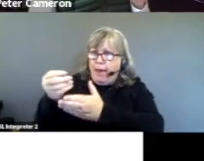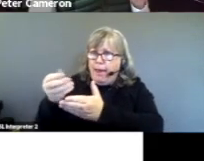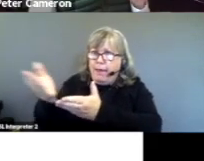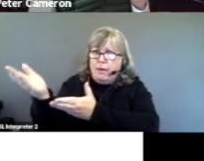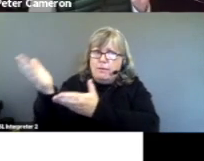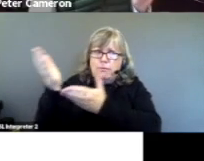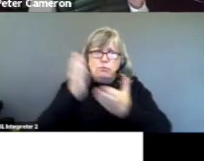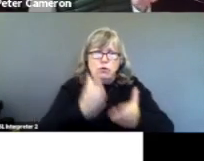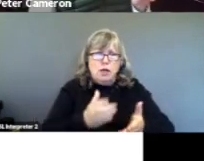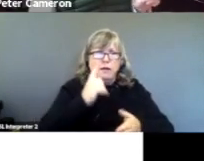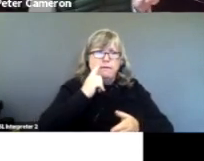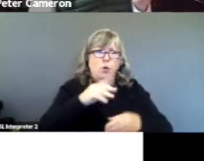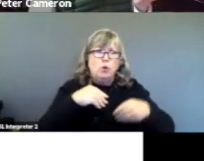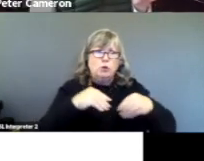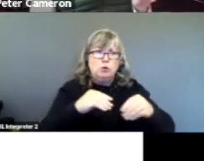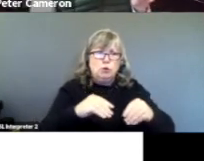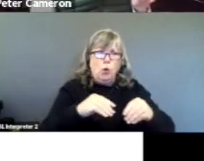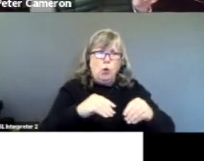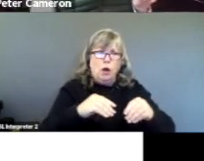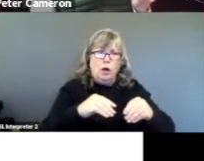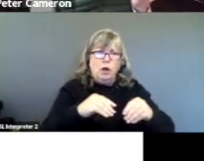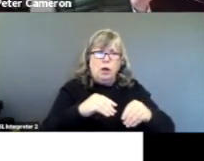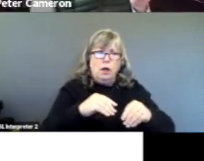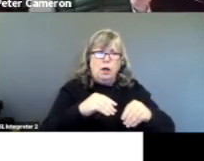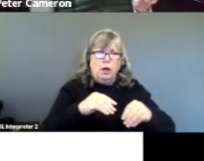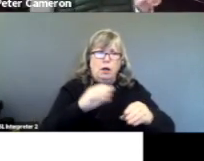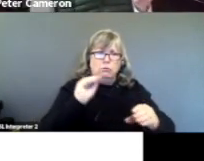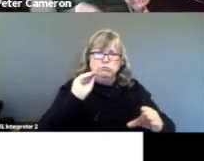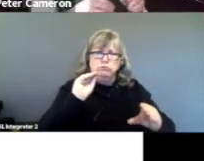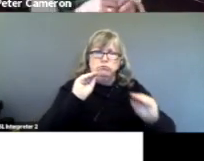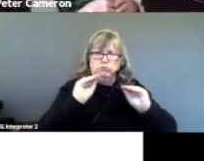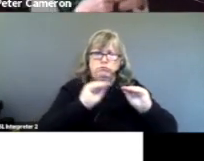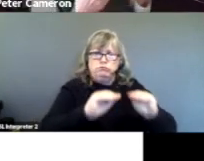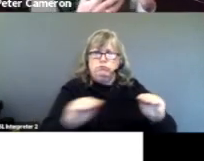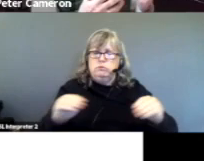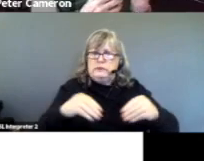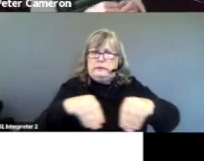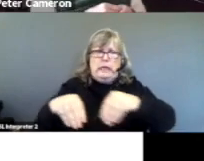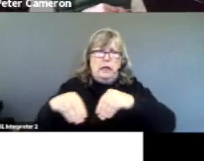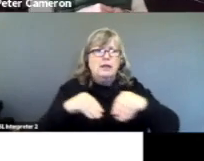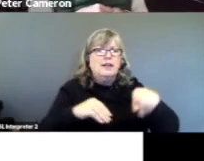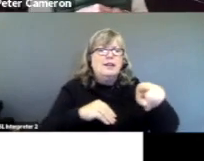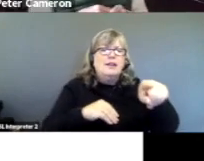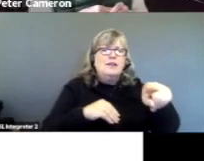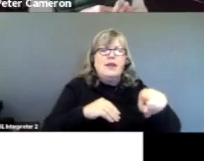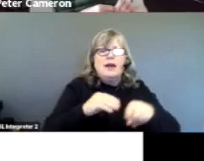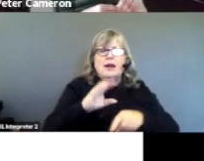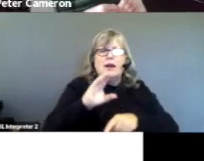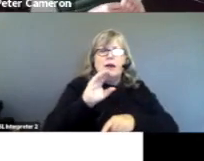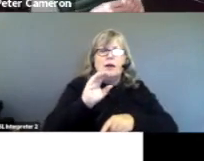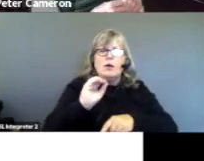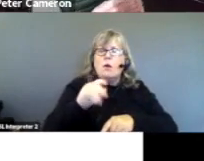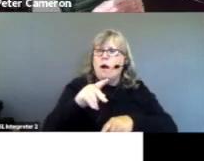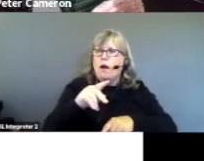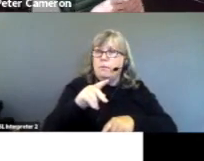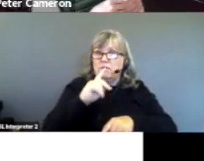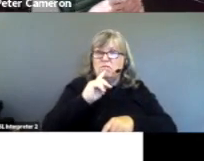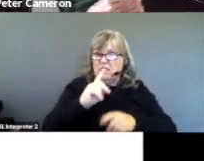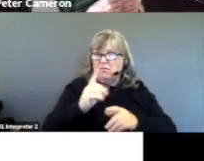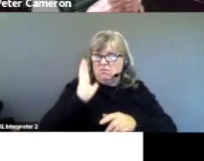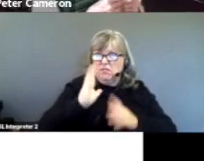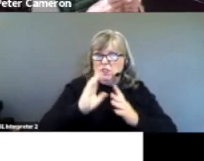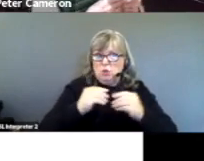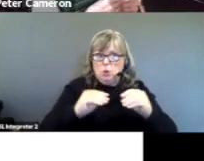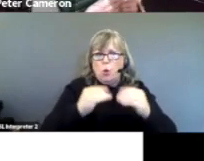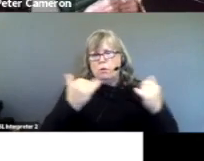supply their store. And there it is there. That's the original store. It's still there. It's now a museum for co-ops. And interesting enough,